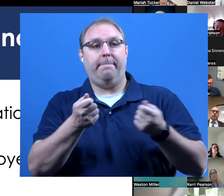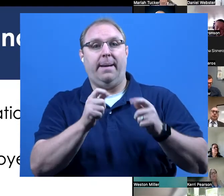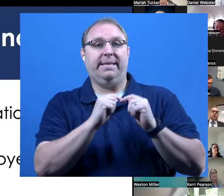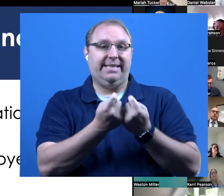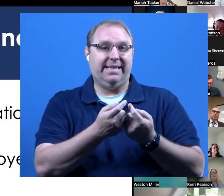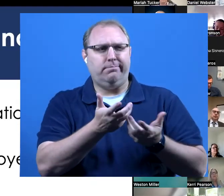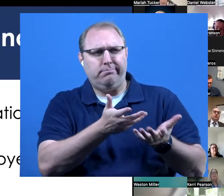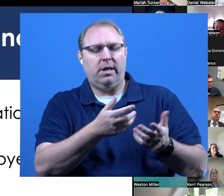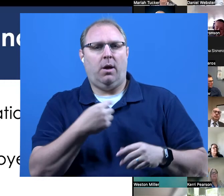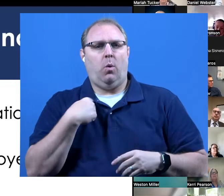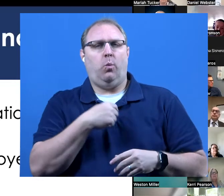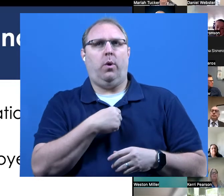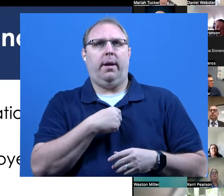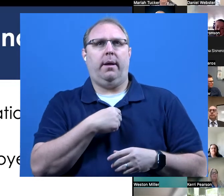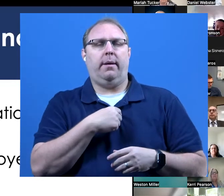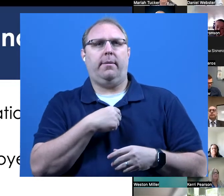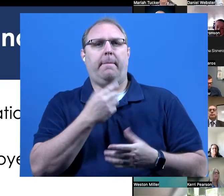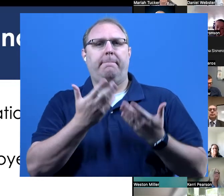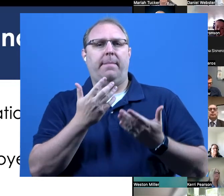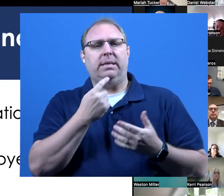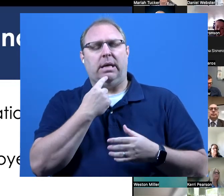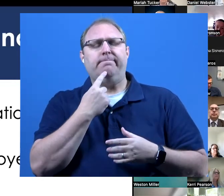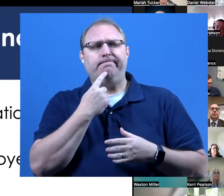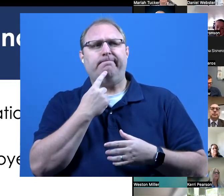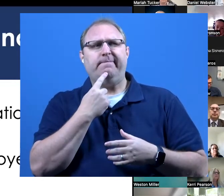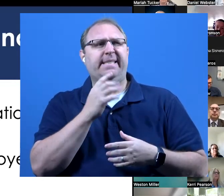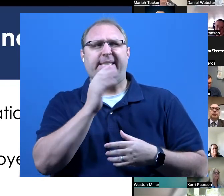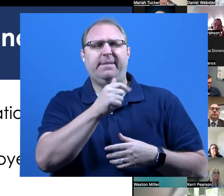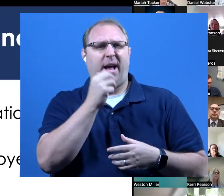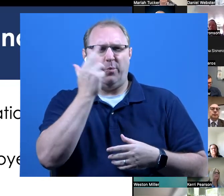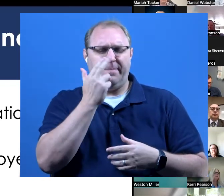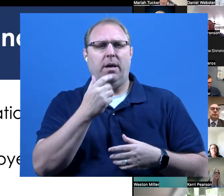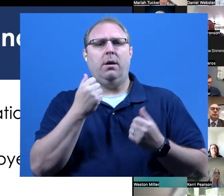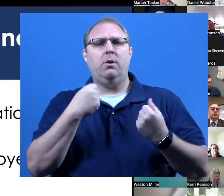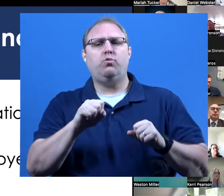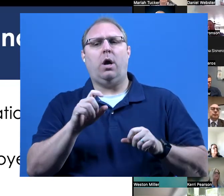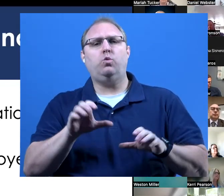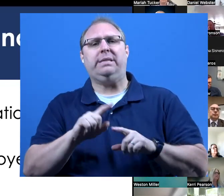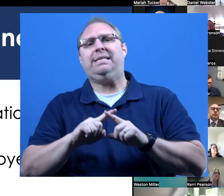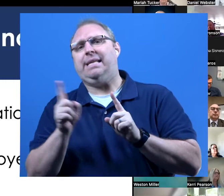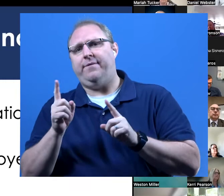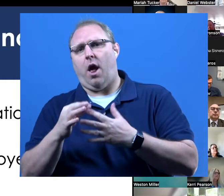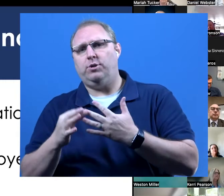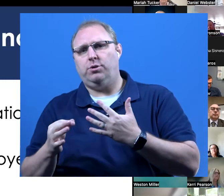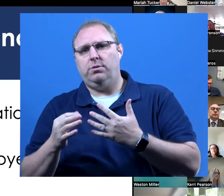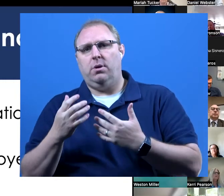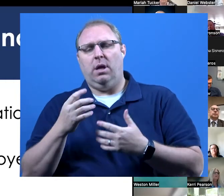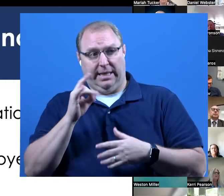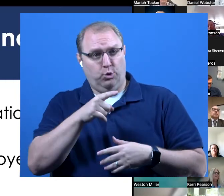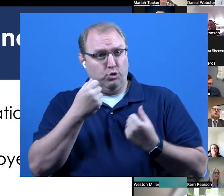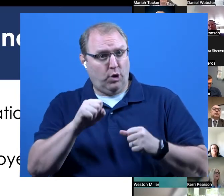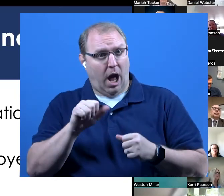thought about that, or hey, in the past, we've done this with other types of employees. So maybe this is an option,